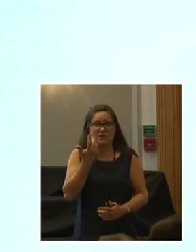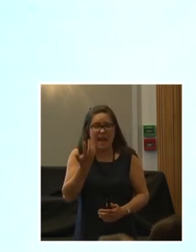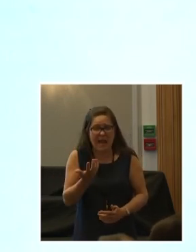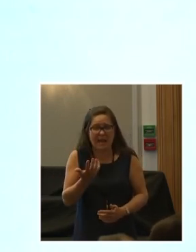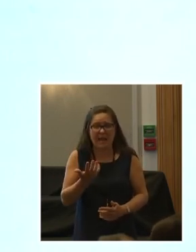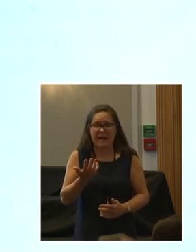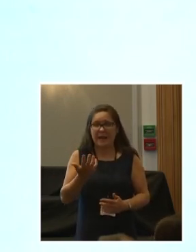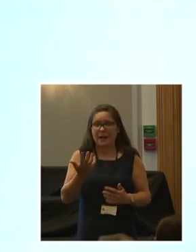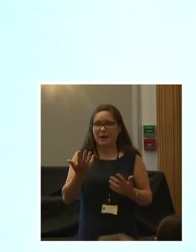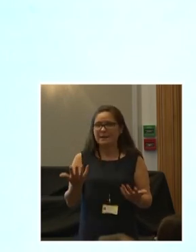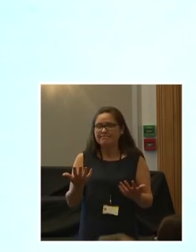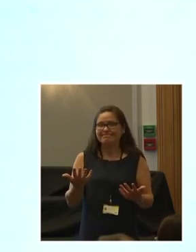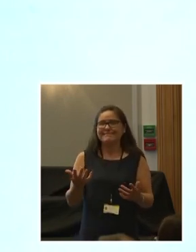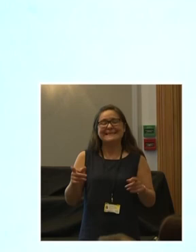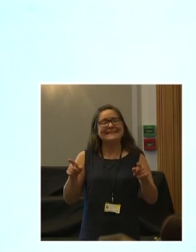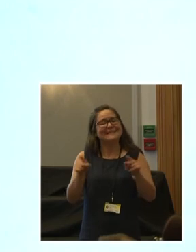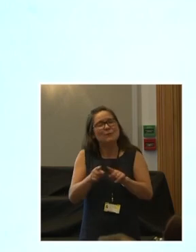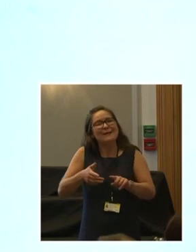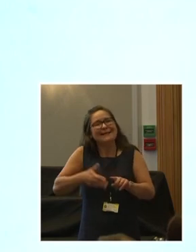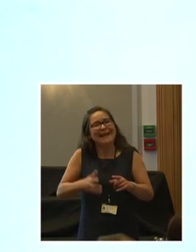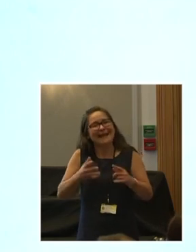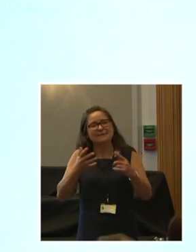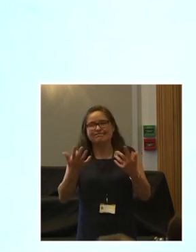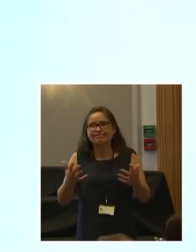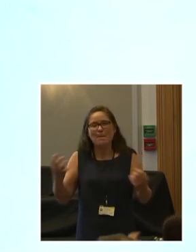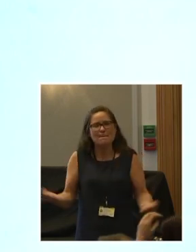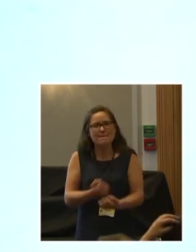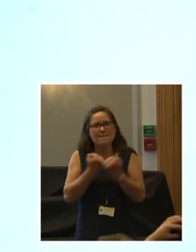of the conversation socially more